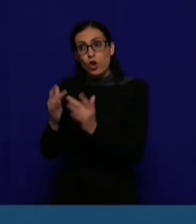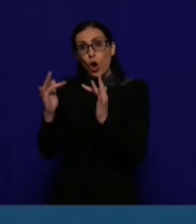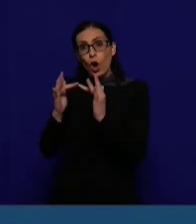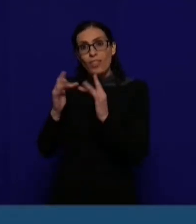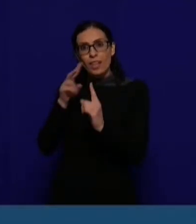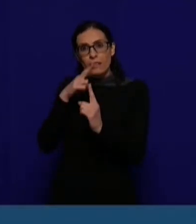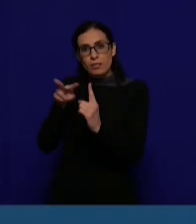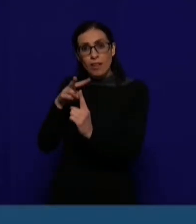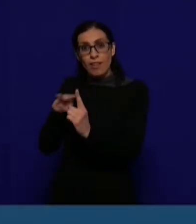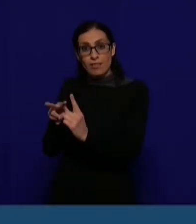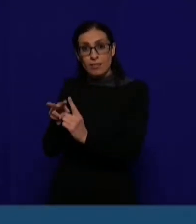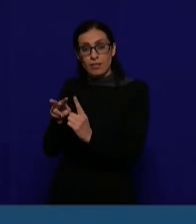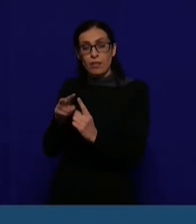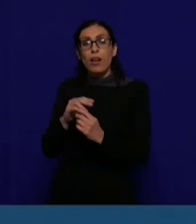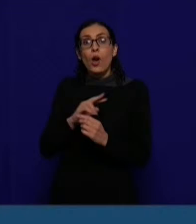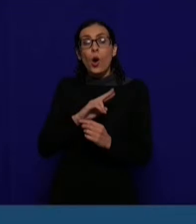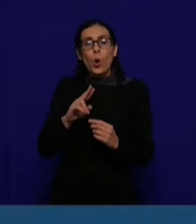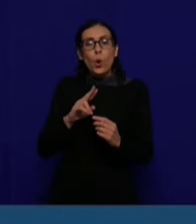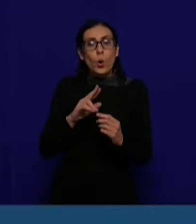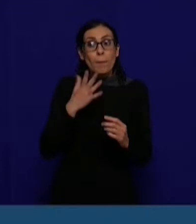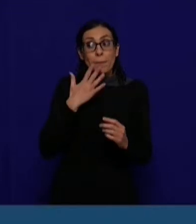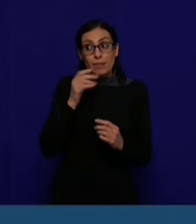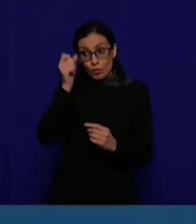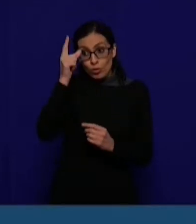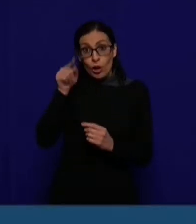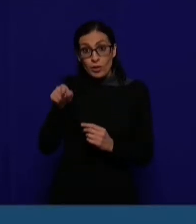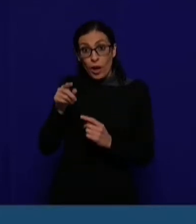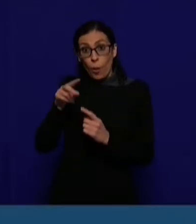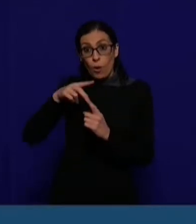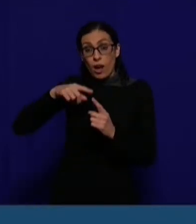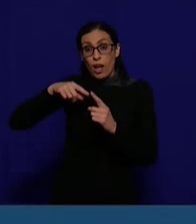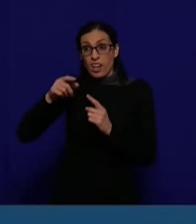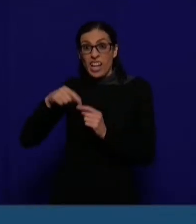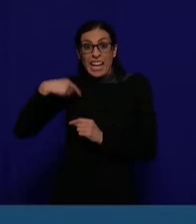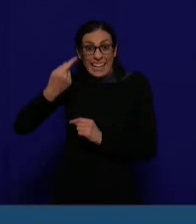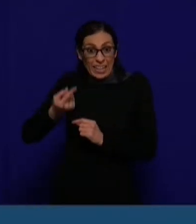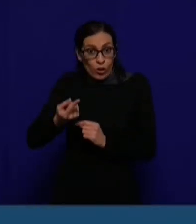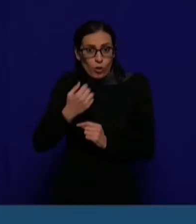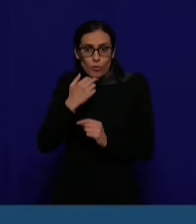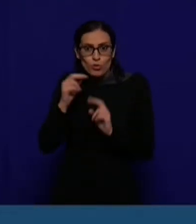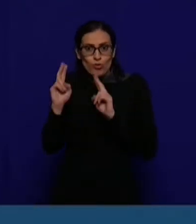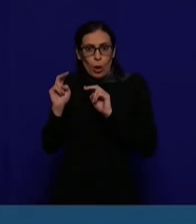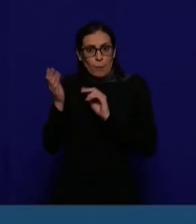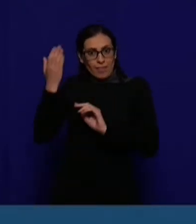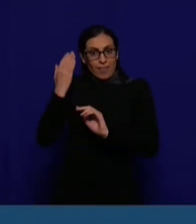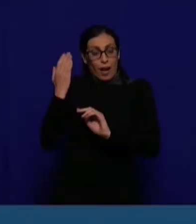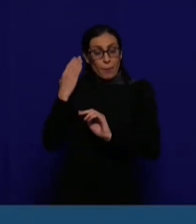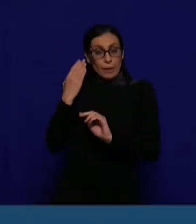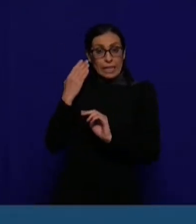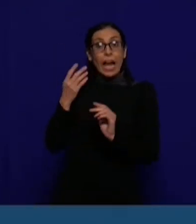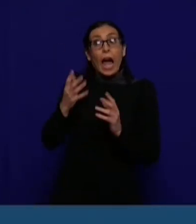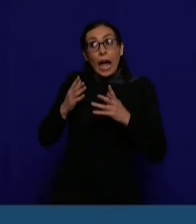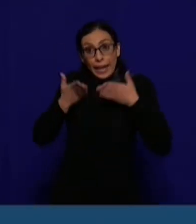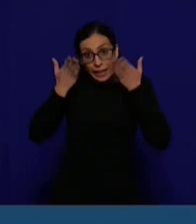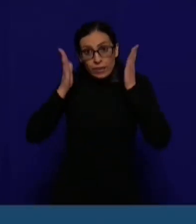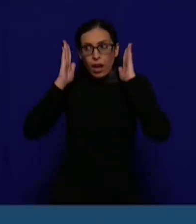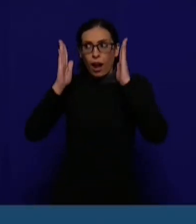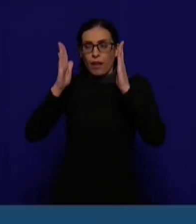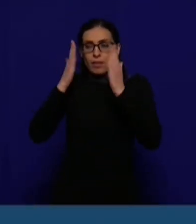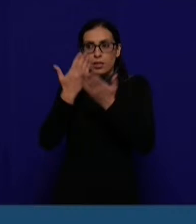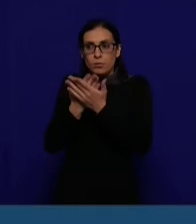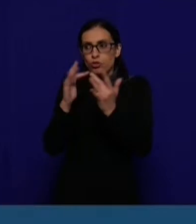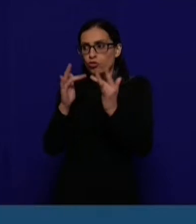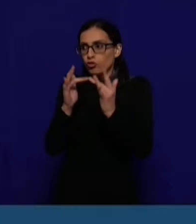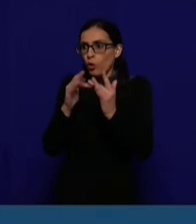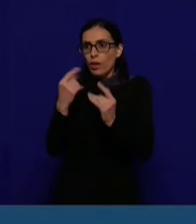indikazzjoni li dawn ukoll huma il-varjant hemmhekk aħna ikollna iktar testing ta' madwar dawn il-persuni ħalli kemm nistgħu nikkontrollaw